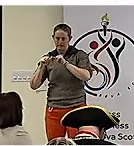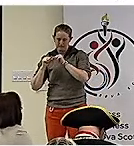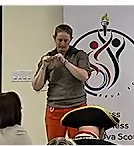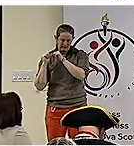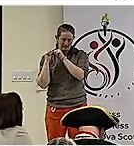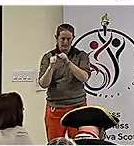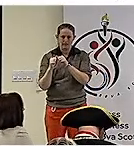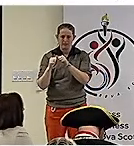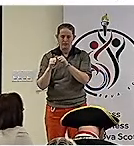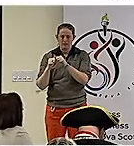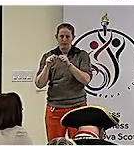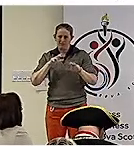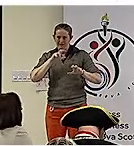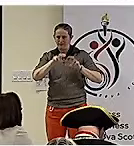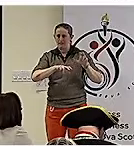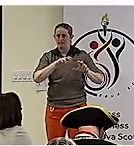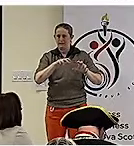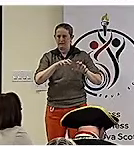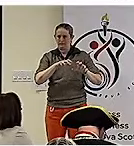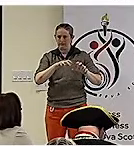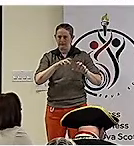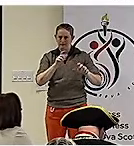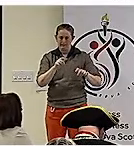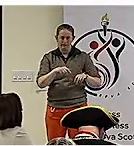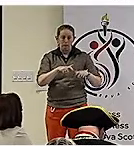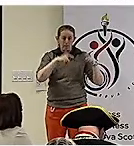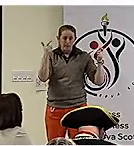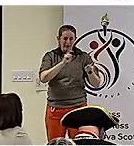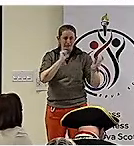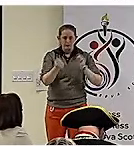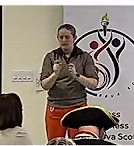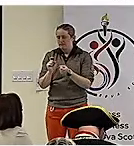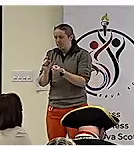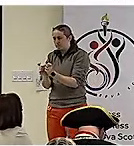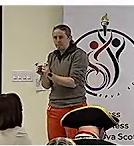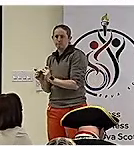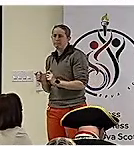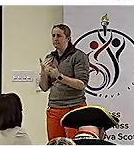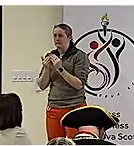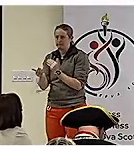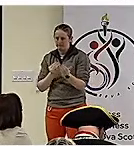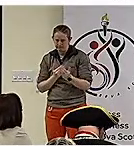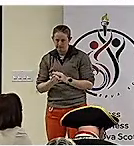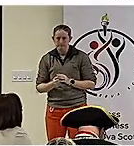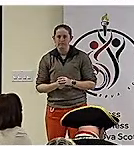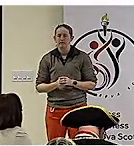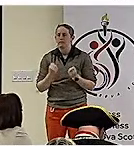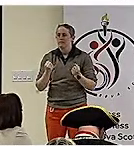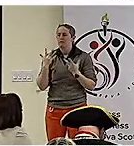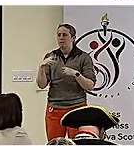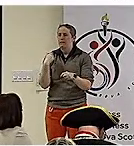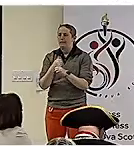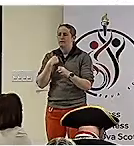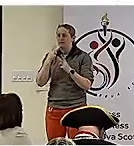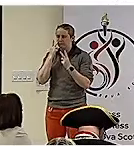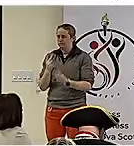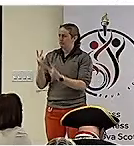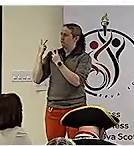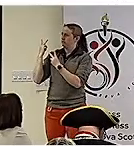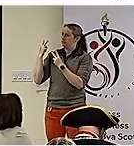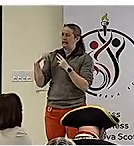in ways both large and small. Over the years, I've come to reflect on the labels that